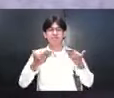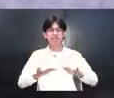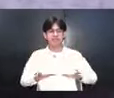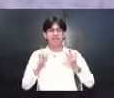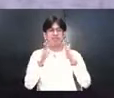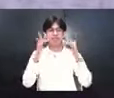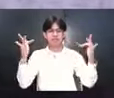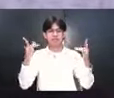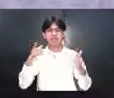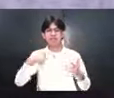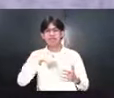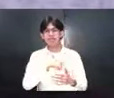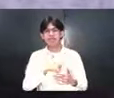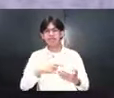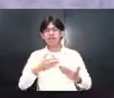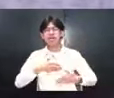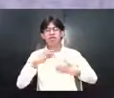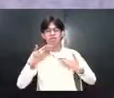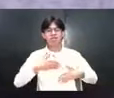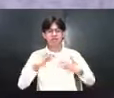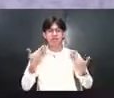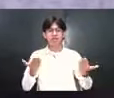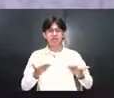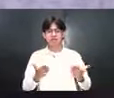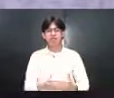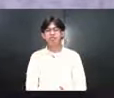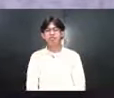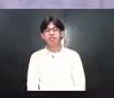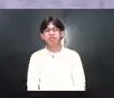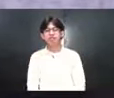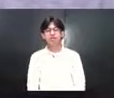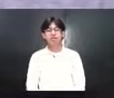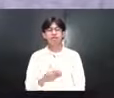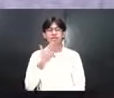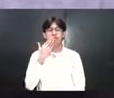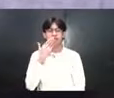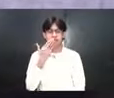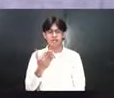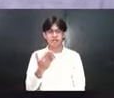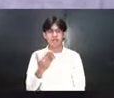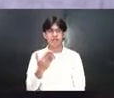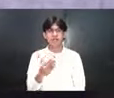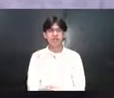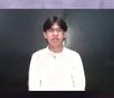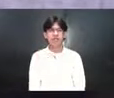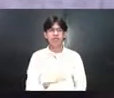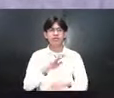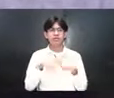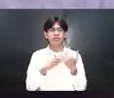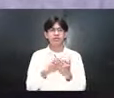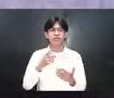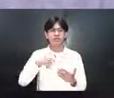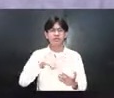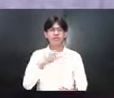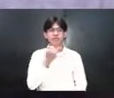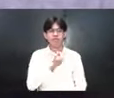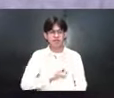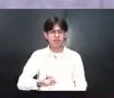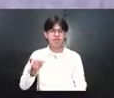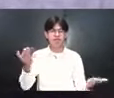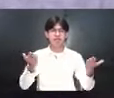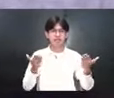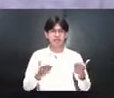so happy to have you here. And we also want to thank all of those who invited our first-time